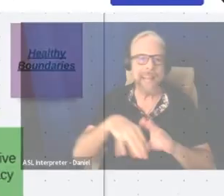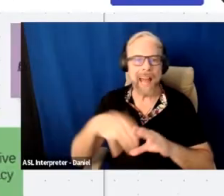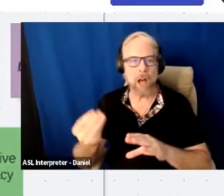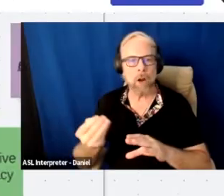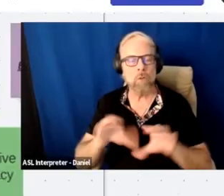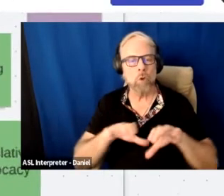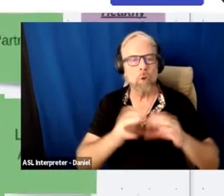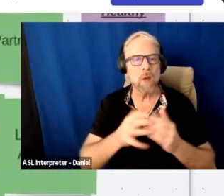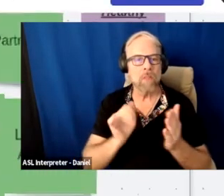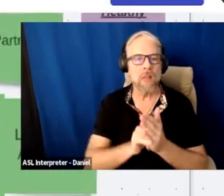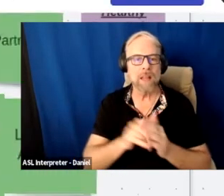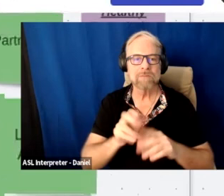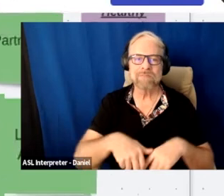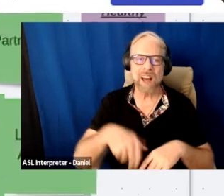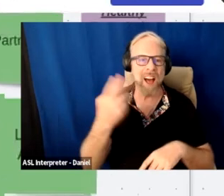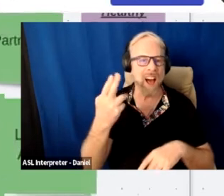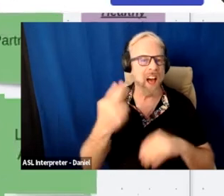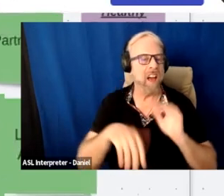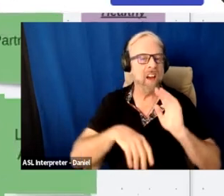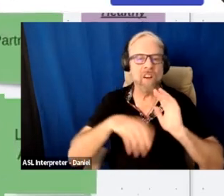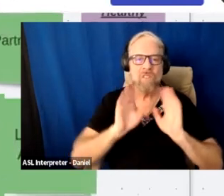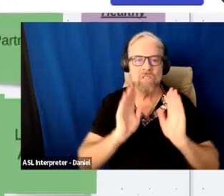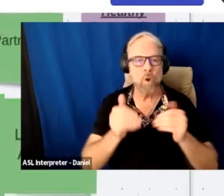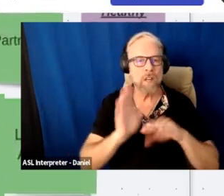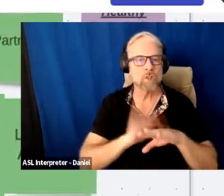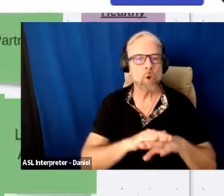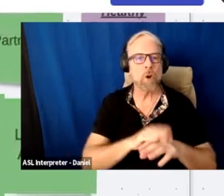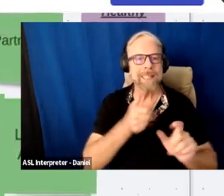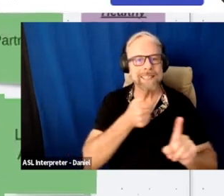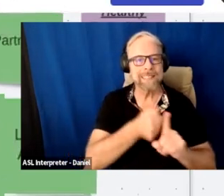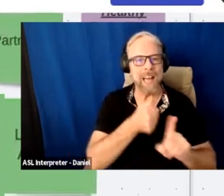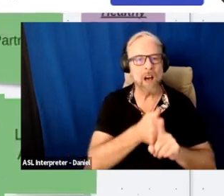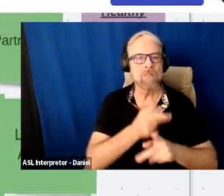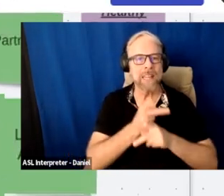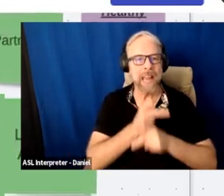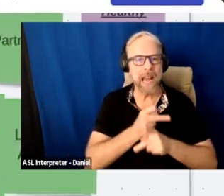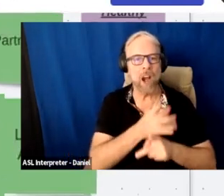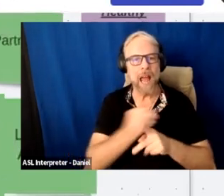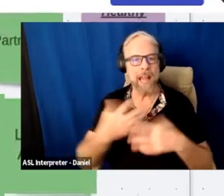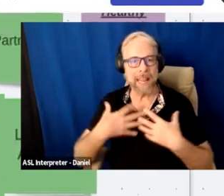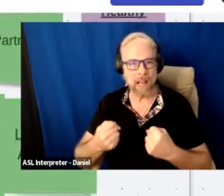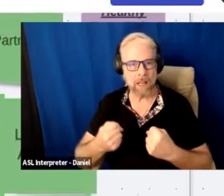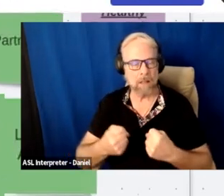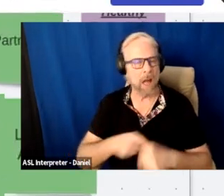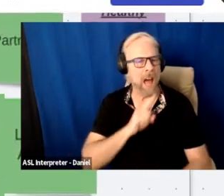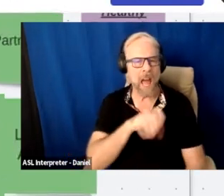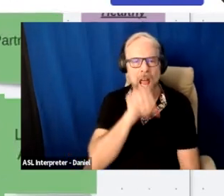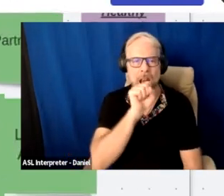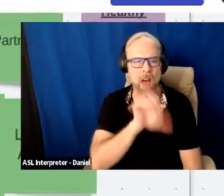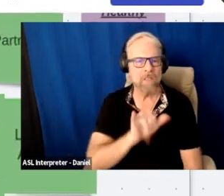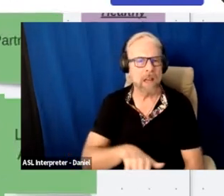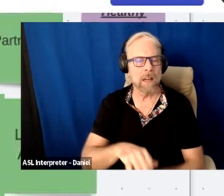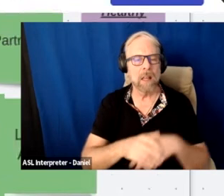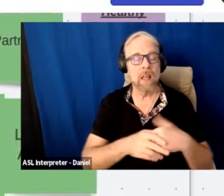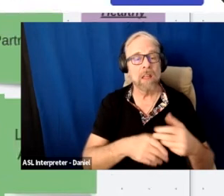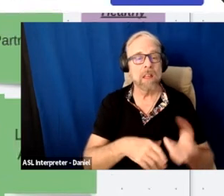this hyper focus on self-care and healing. And I loved that, because, you know, there's that